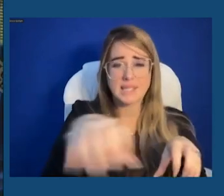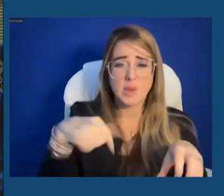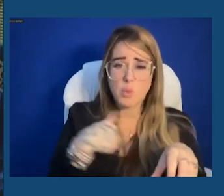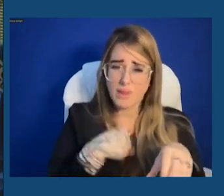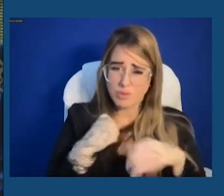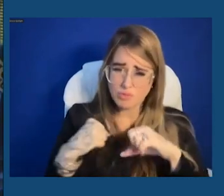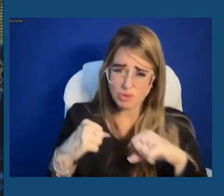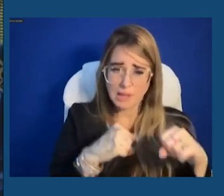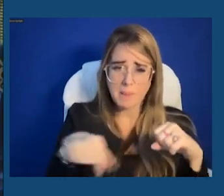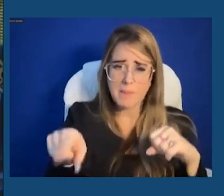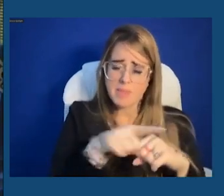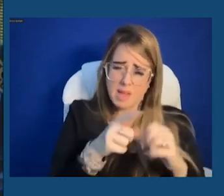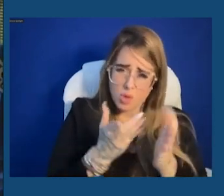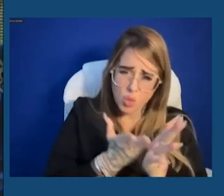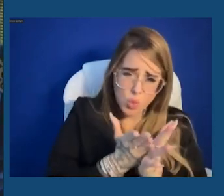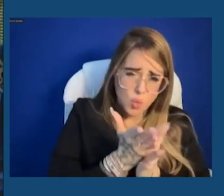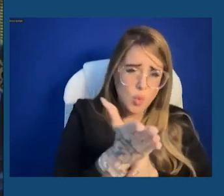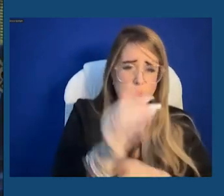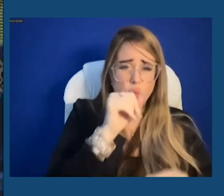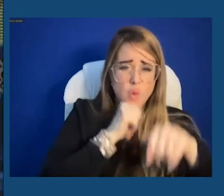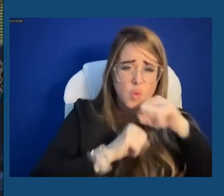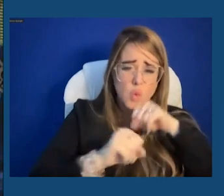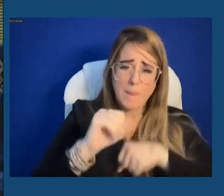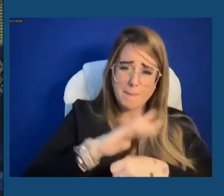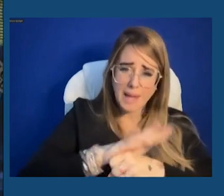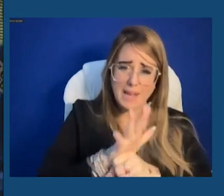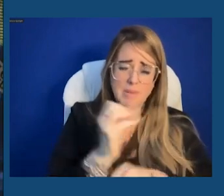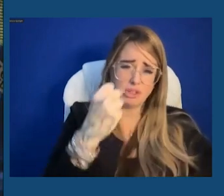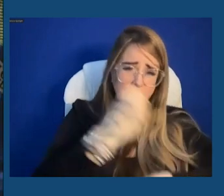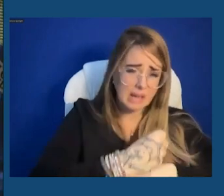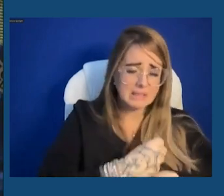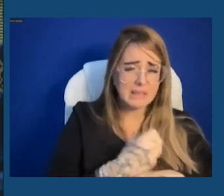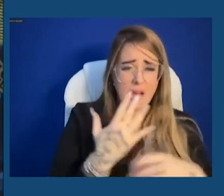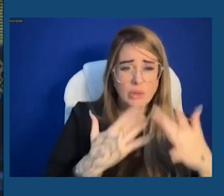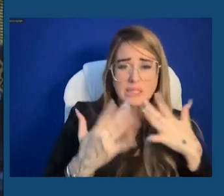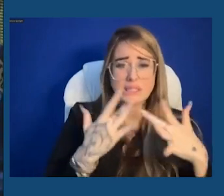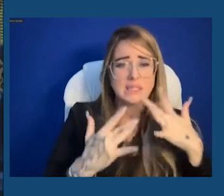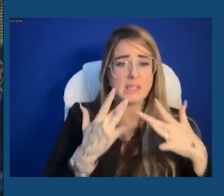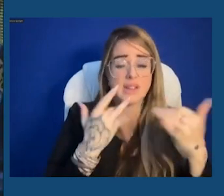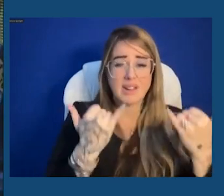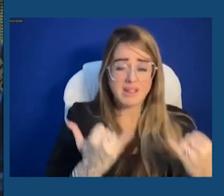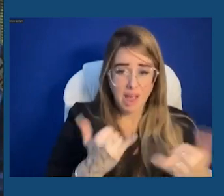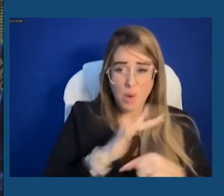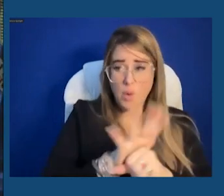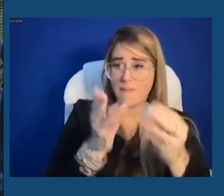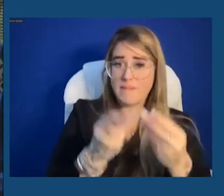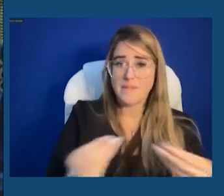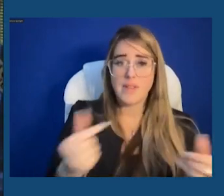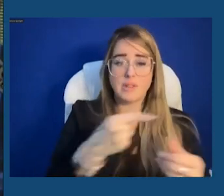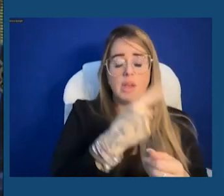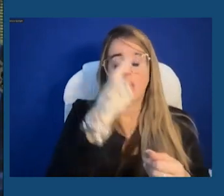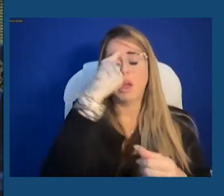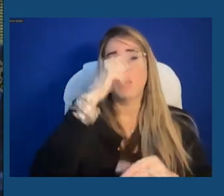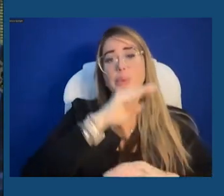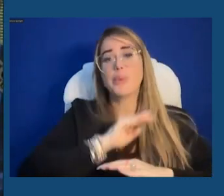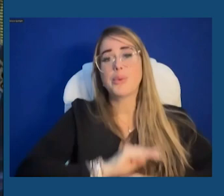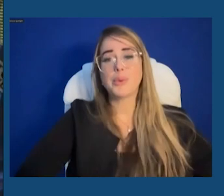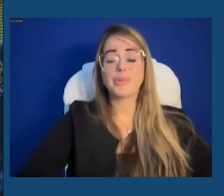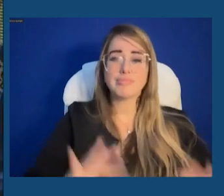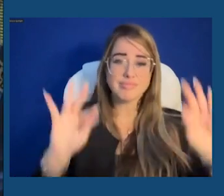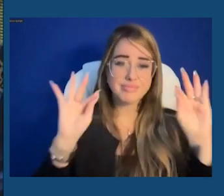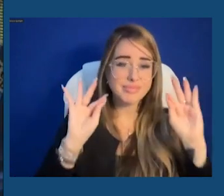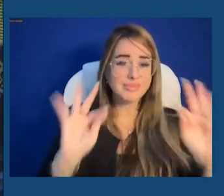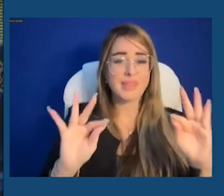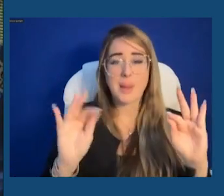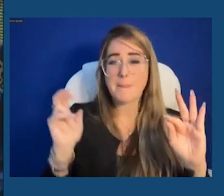so much of this pandemic. They were shut down. They're barely hanging on as it is, and they come out of it thinking the sunny skies are back, the bright